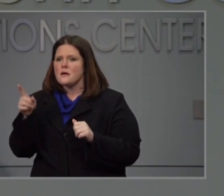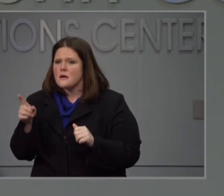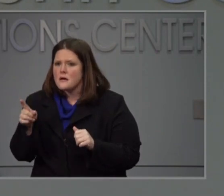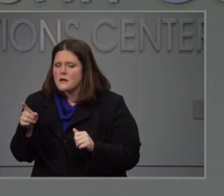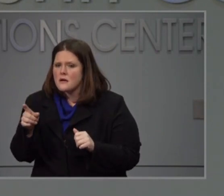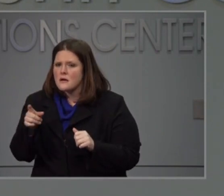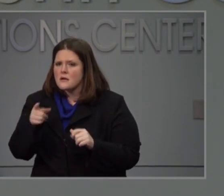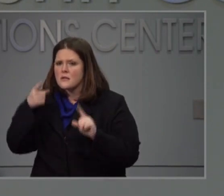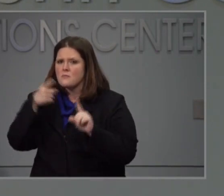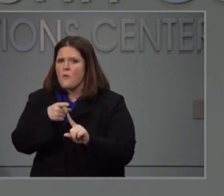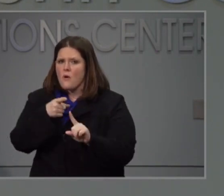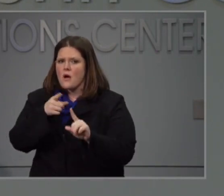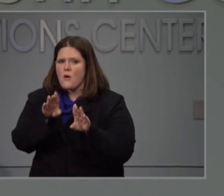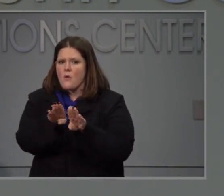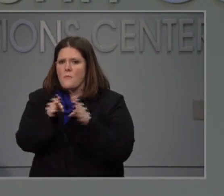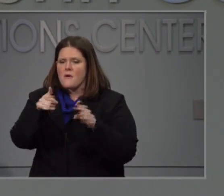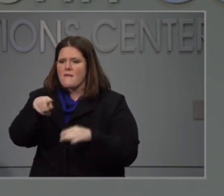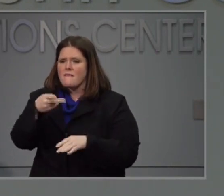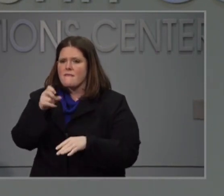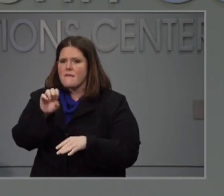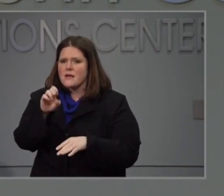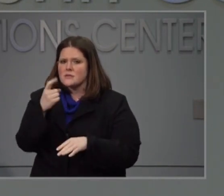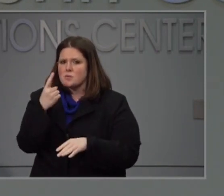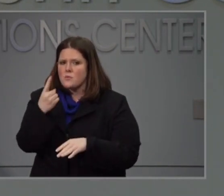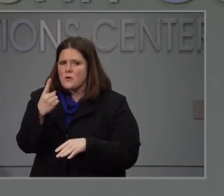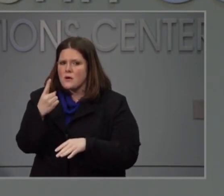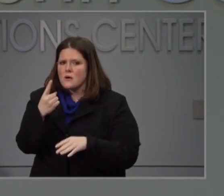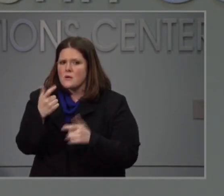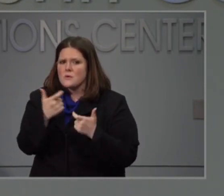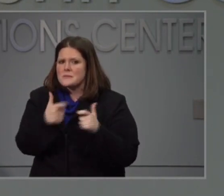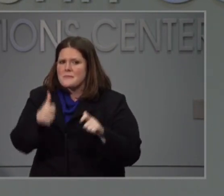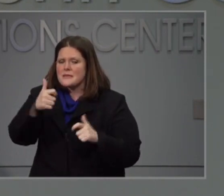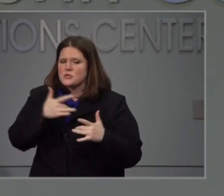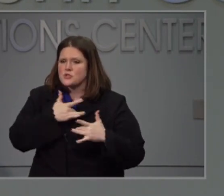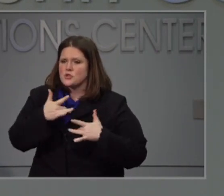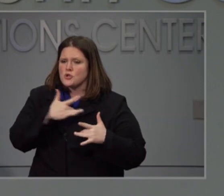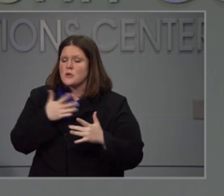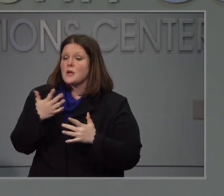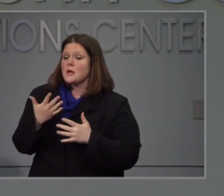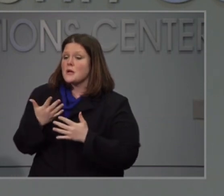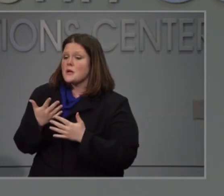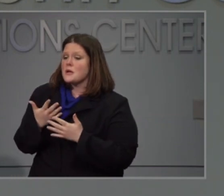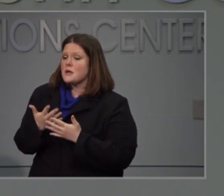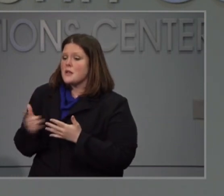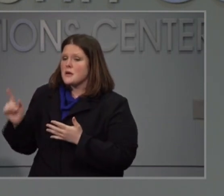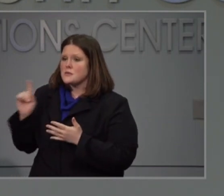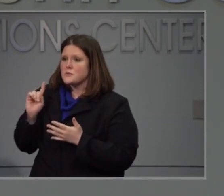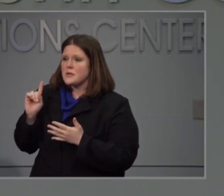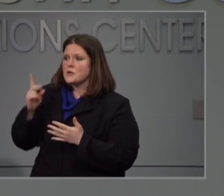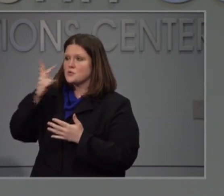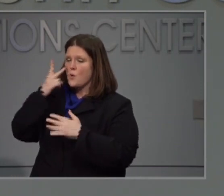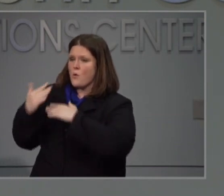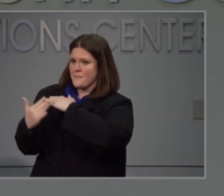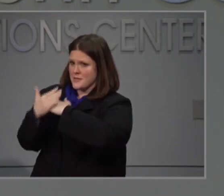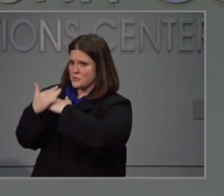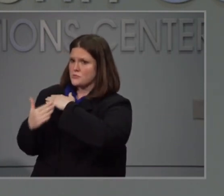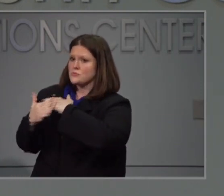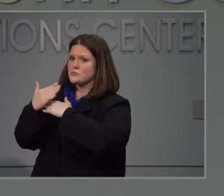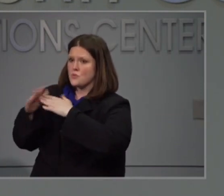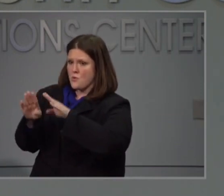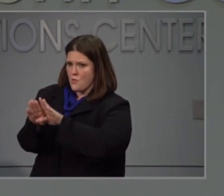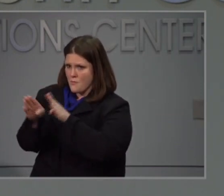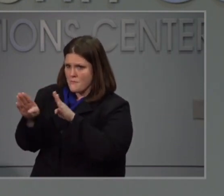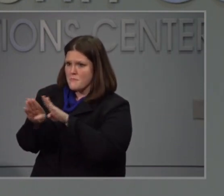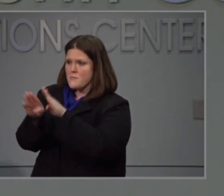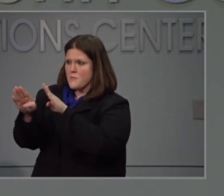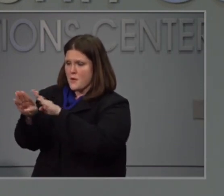into Phase 1, what most concerns you? Because last weekend we saw when some of the coastal communities opened their